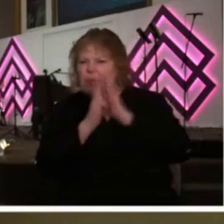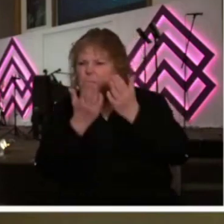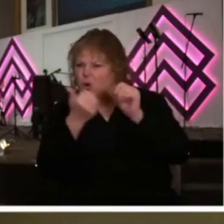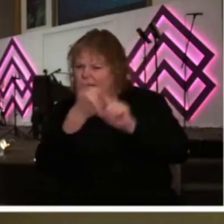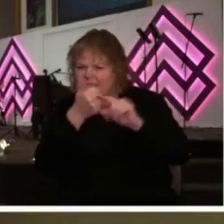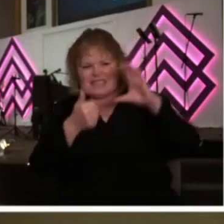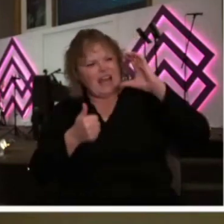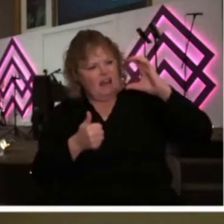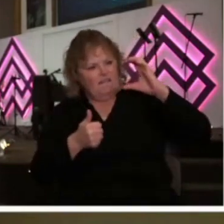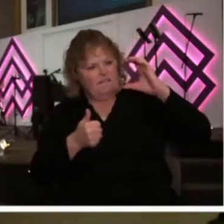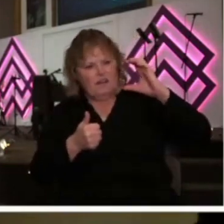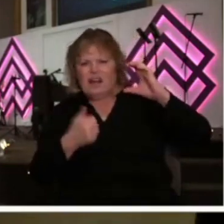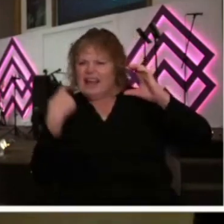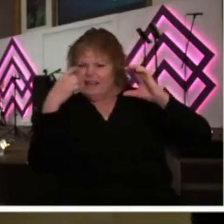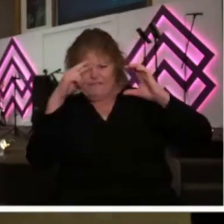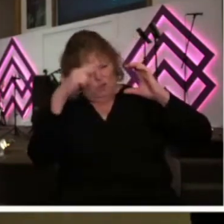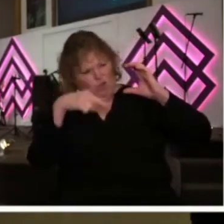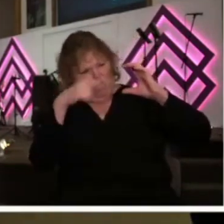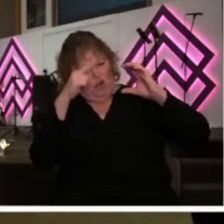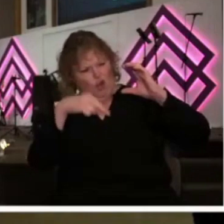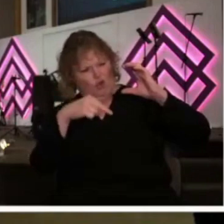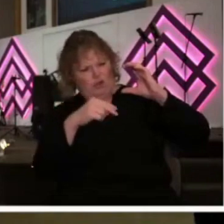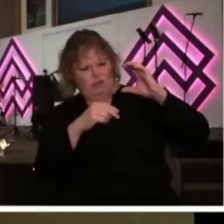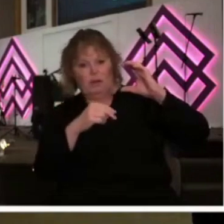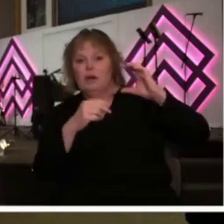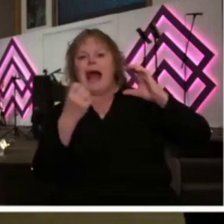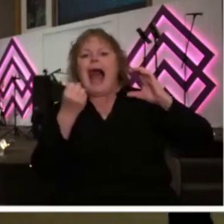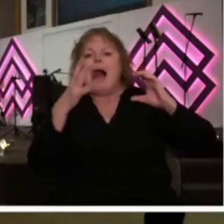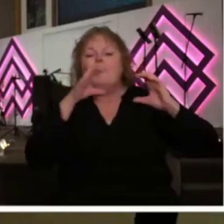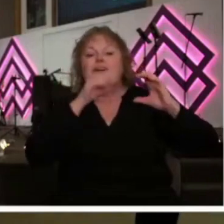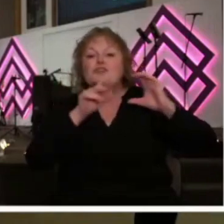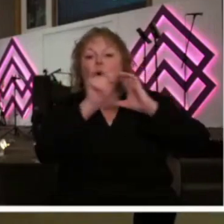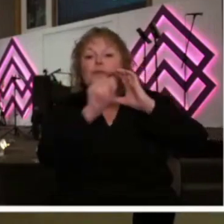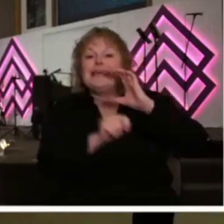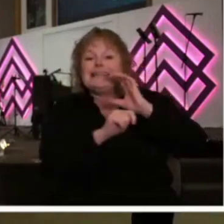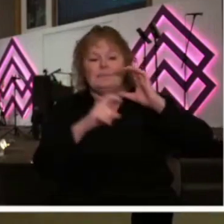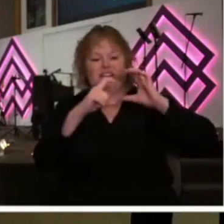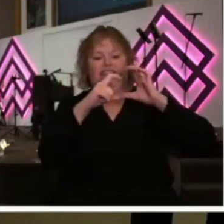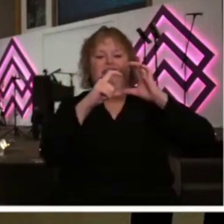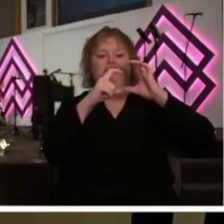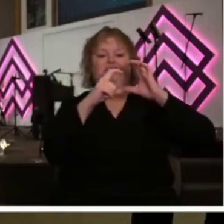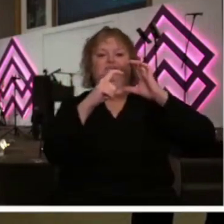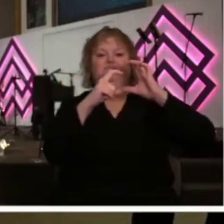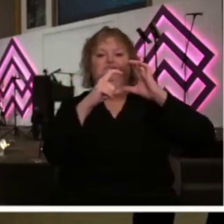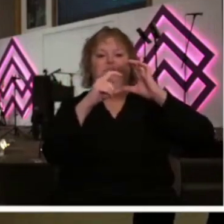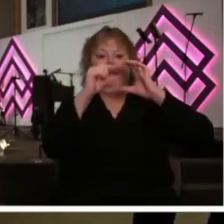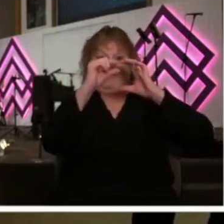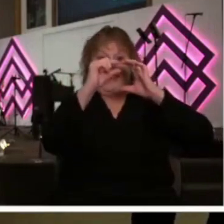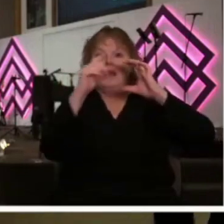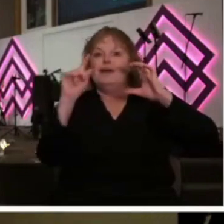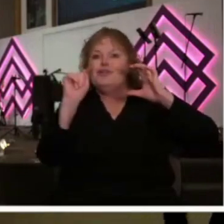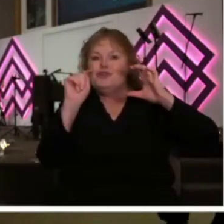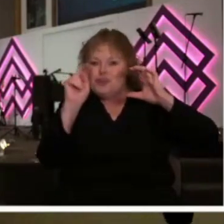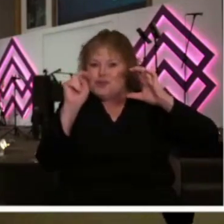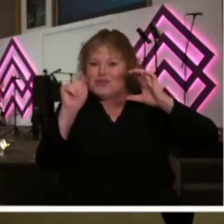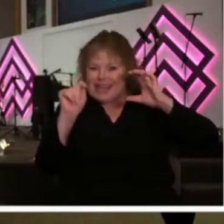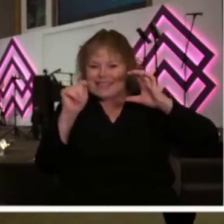to grab your book, that you'll notice two-thirds of your Bible is Old Testament. If you're to look at that,